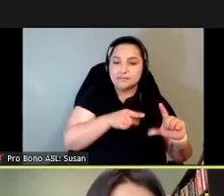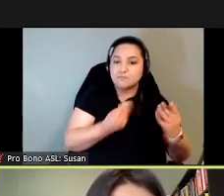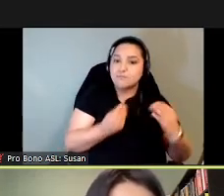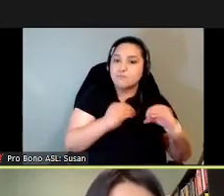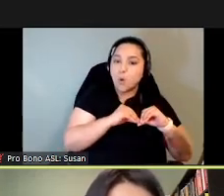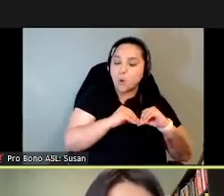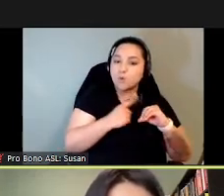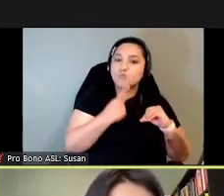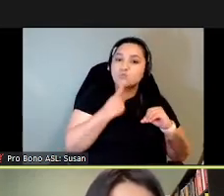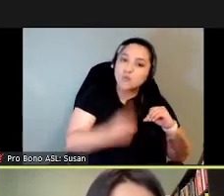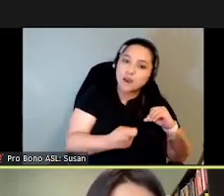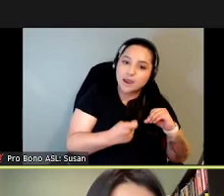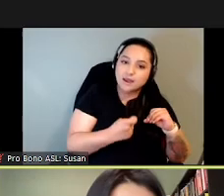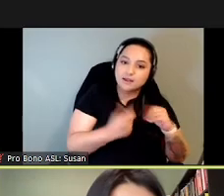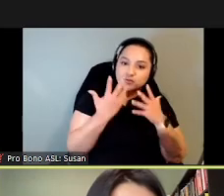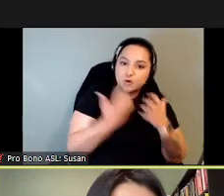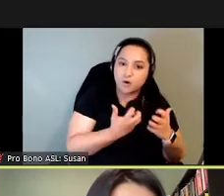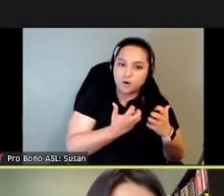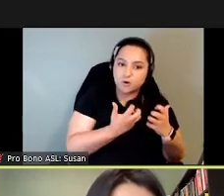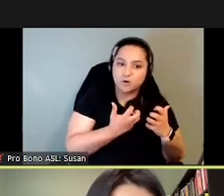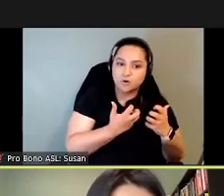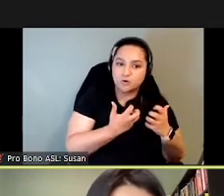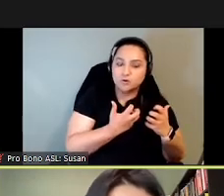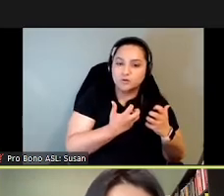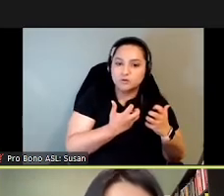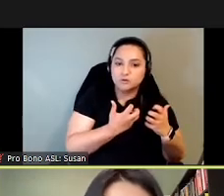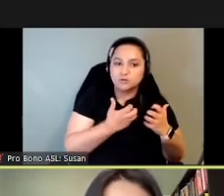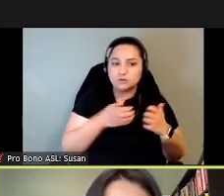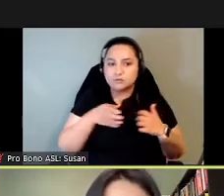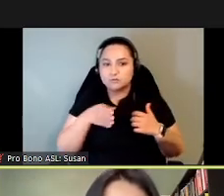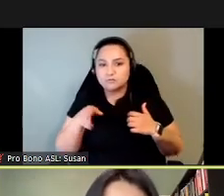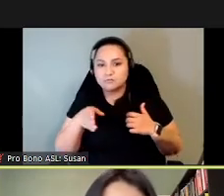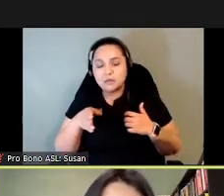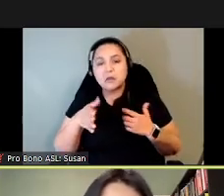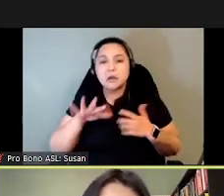working less right here. It's not as dense as here.